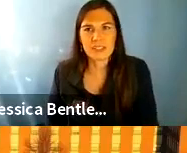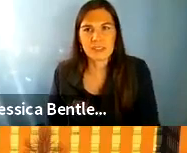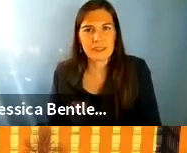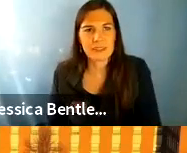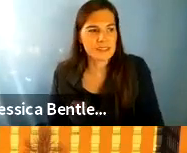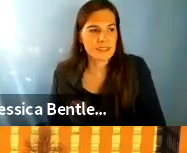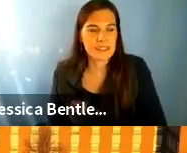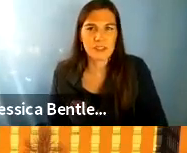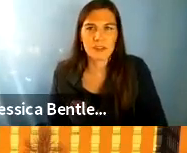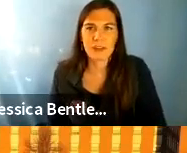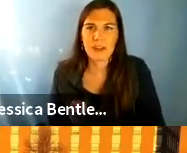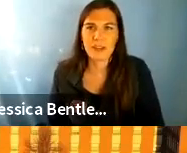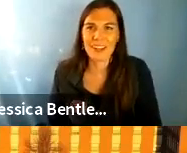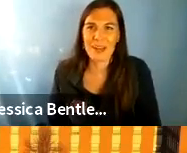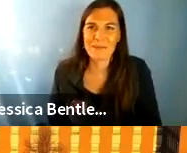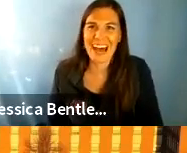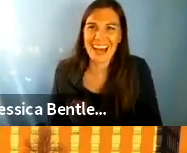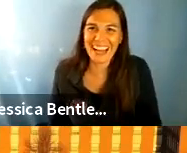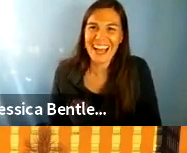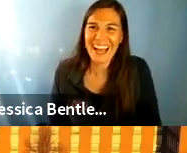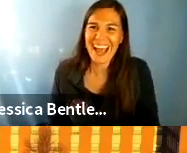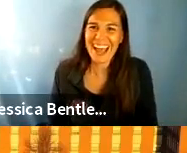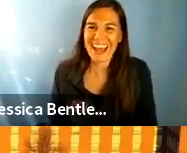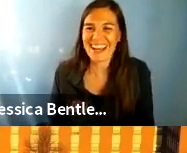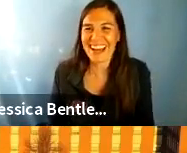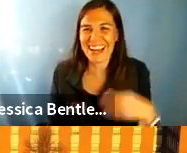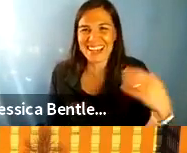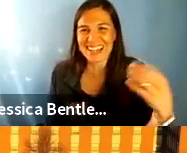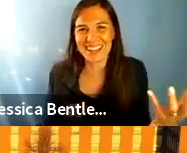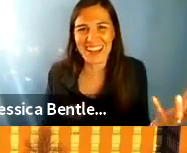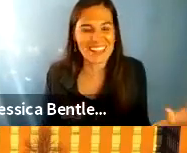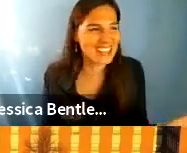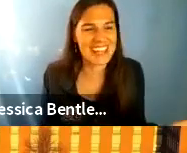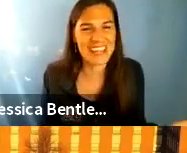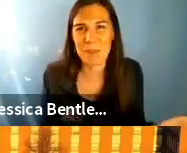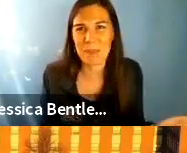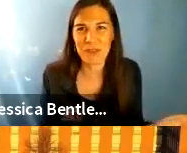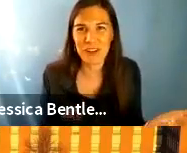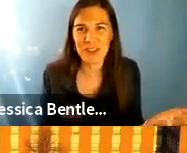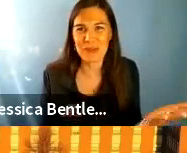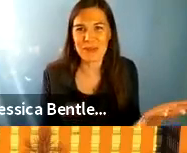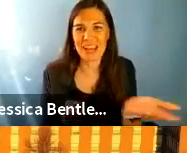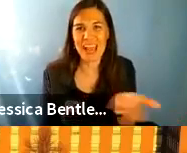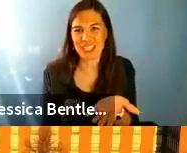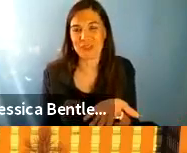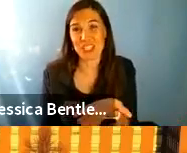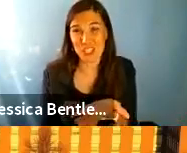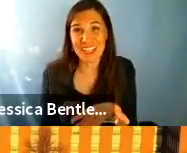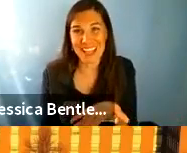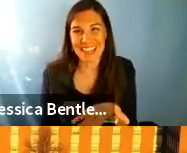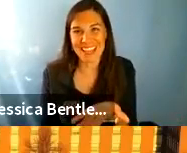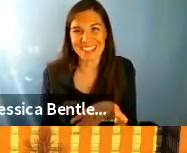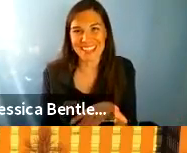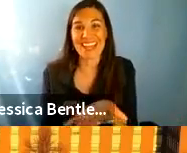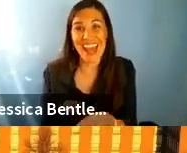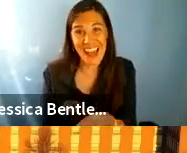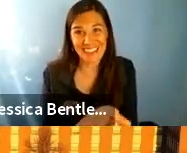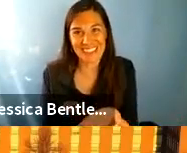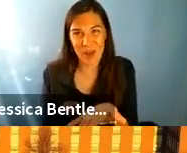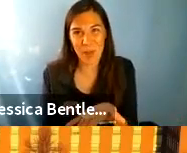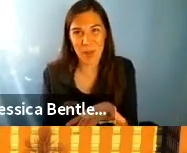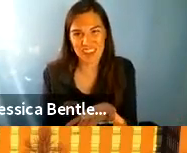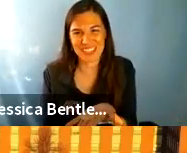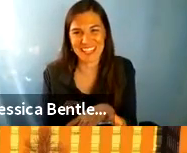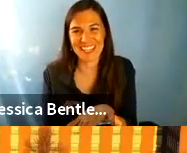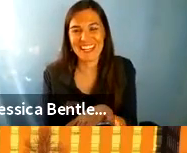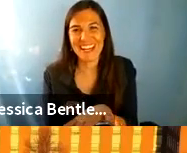actually just conducted a survey of alumni, and I don't have that data up in front of me, but I actually was just looking at that data that asks